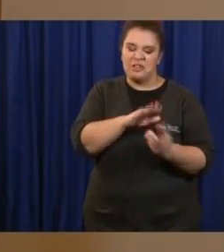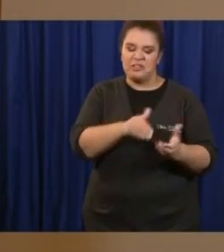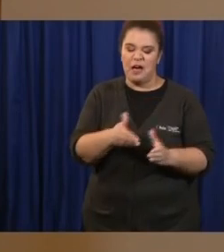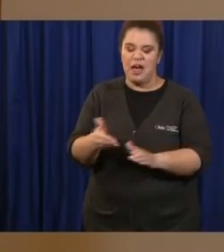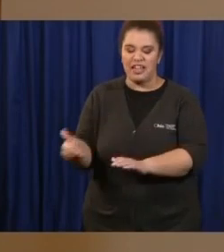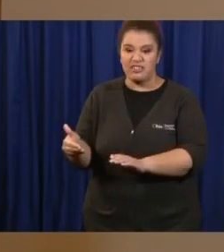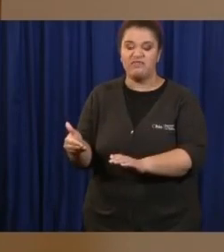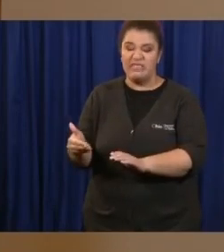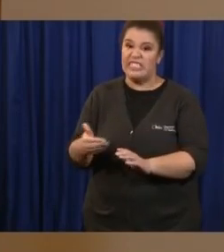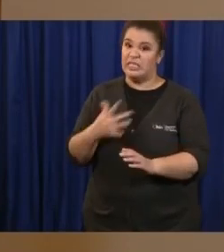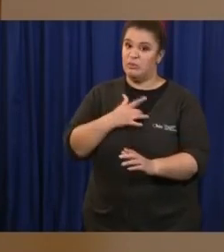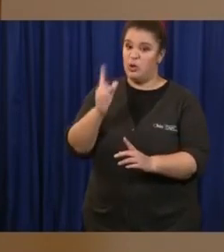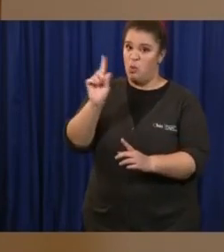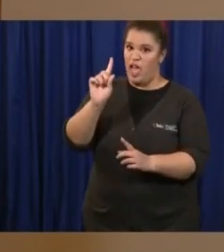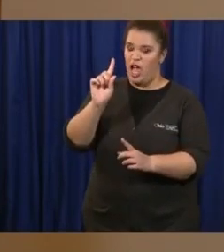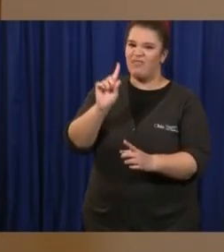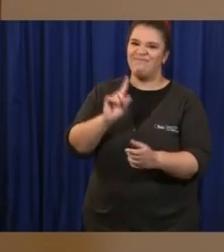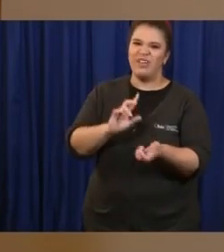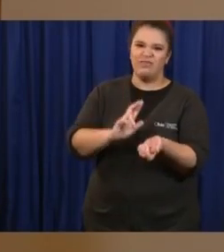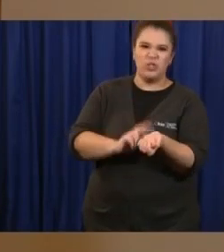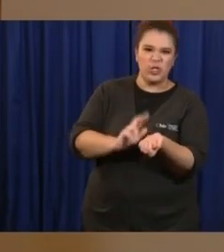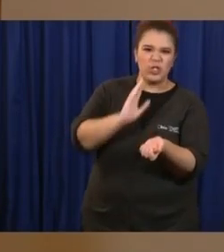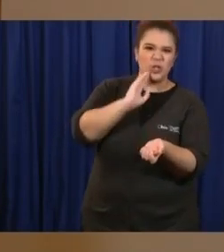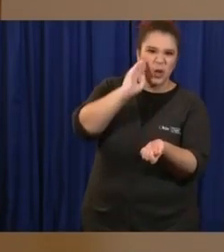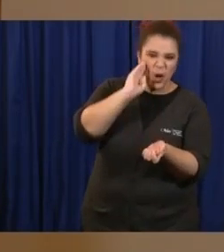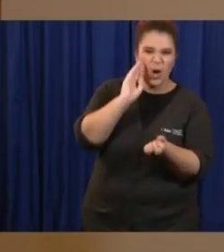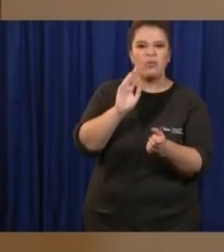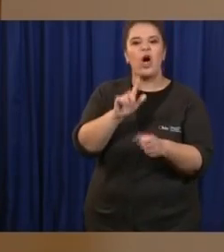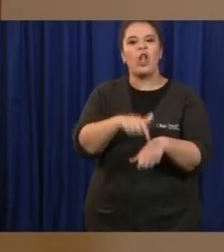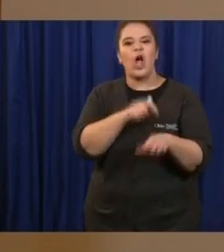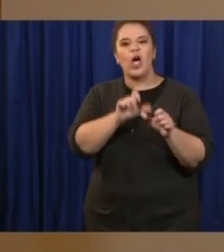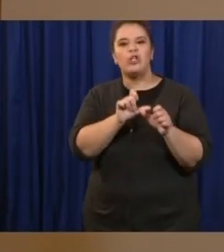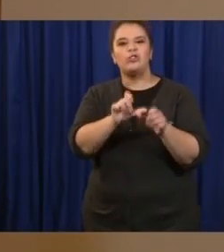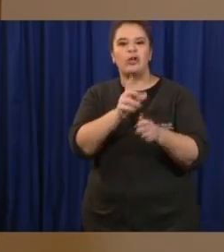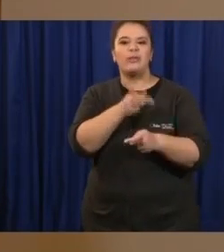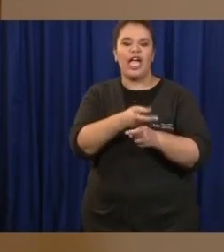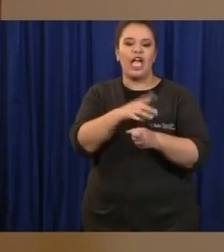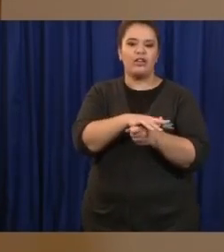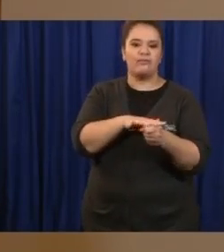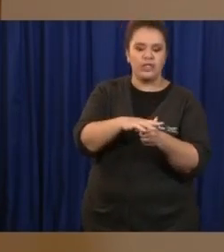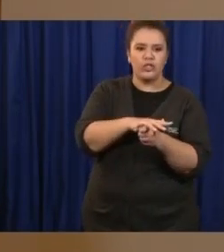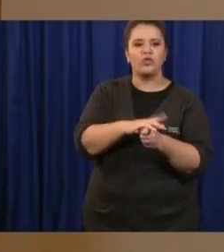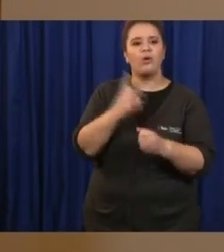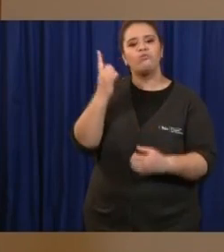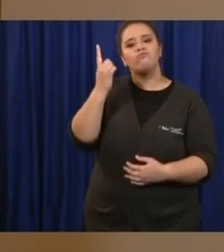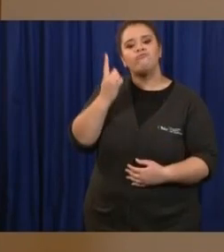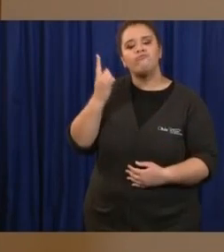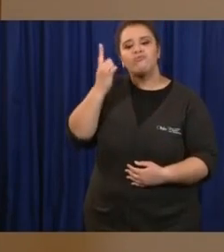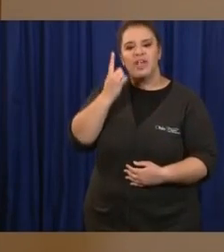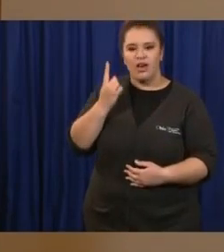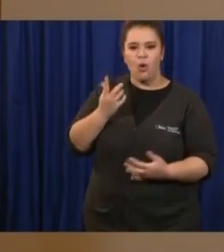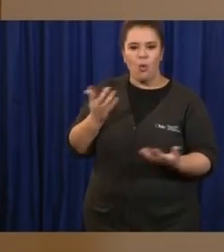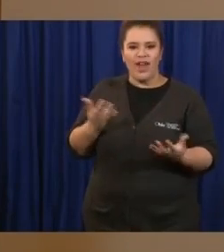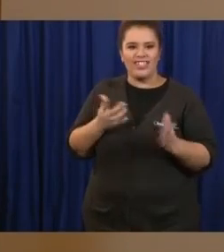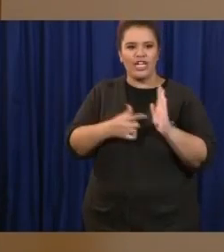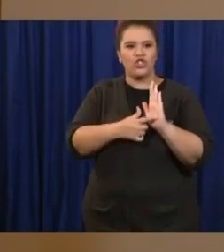the state offering officials in Mahoning, and what does this trend tell us about social determinants of health in that